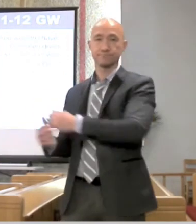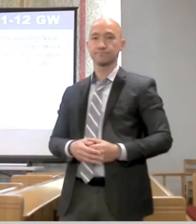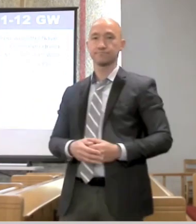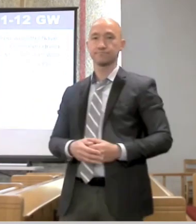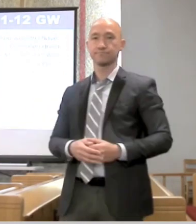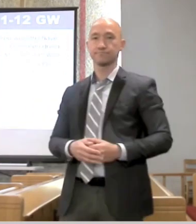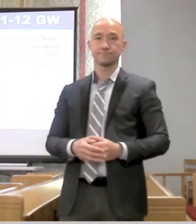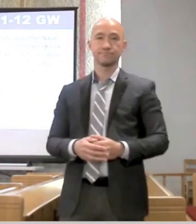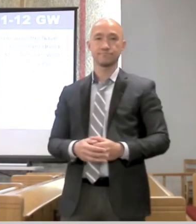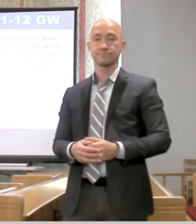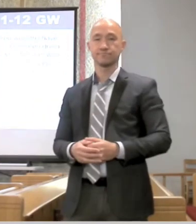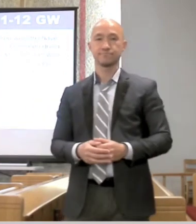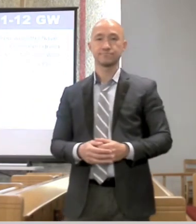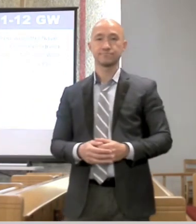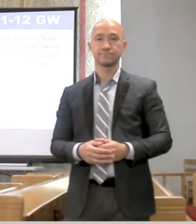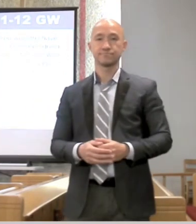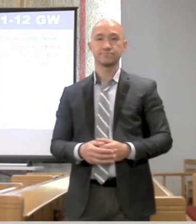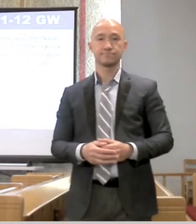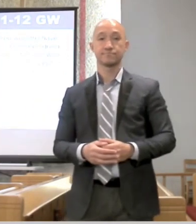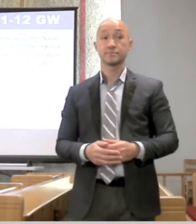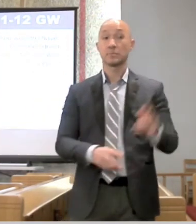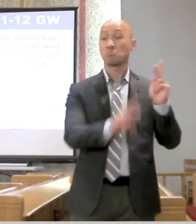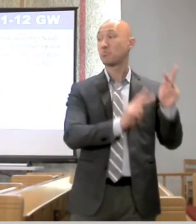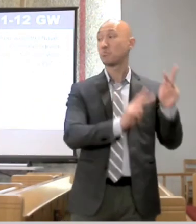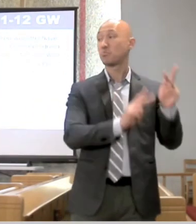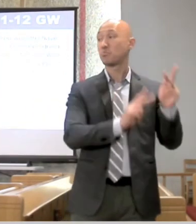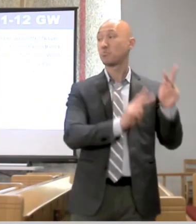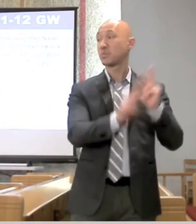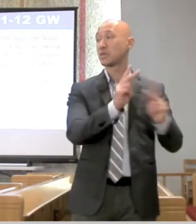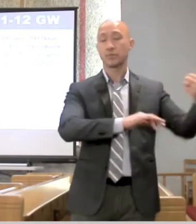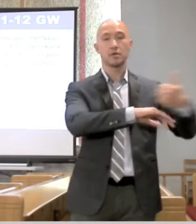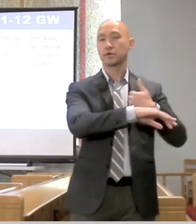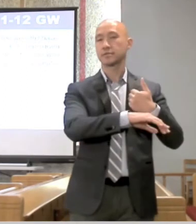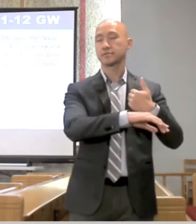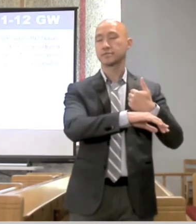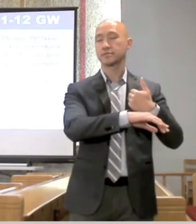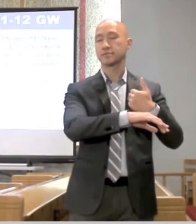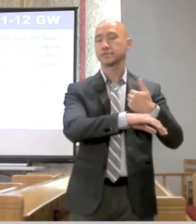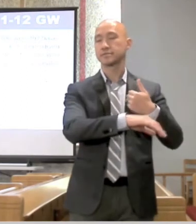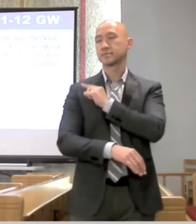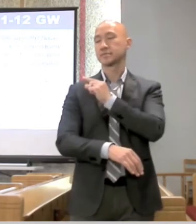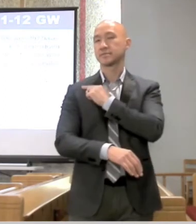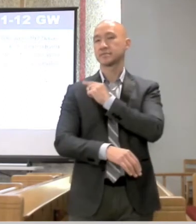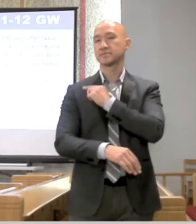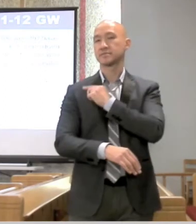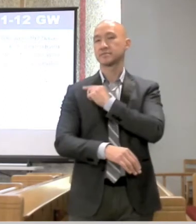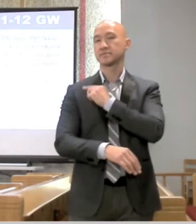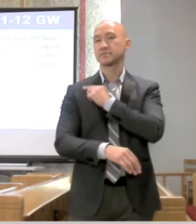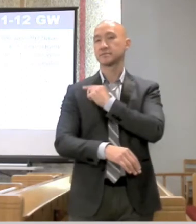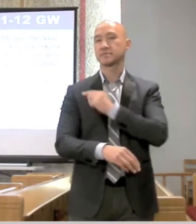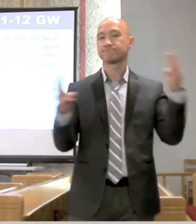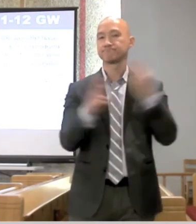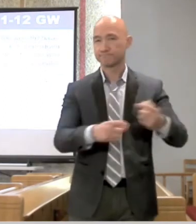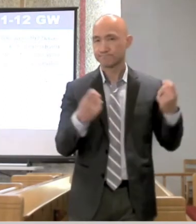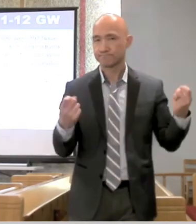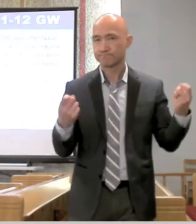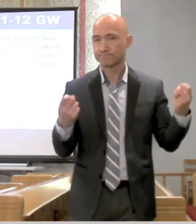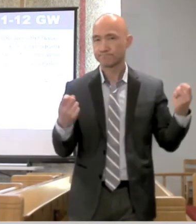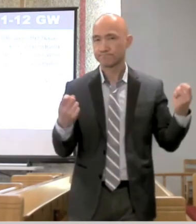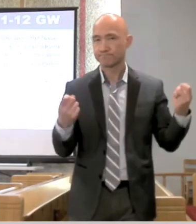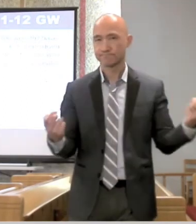you is guilty of a greater sin. And we're going to examine that statement a little later. What does